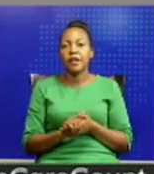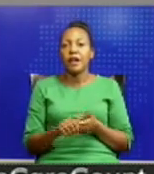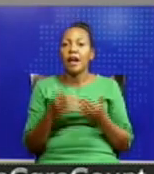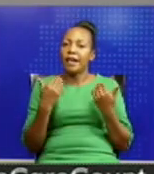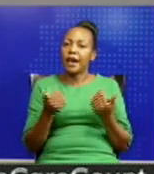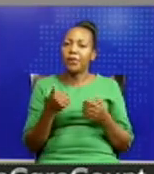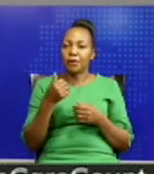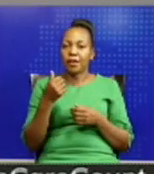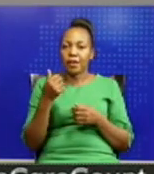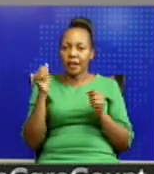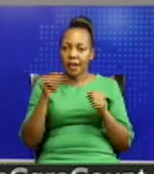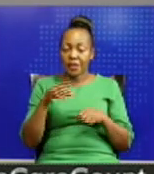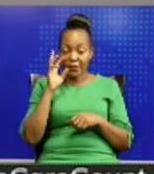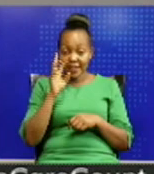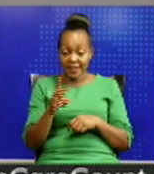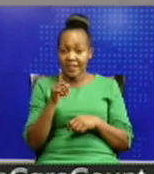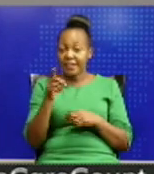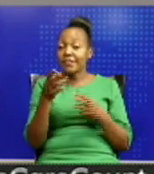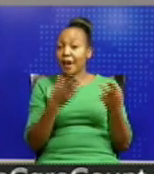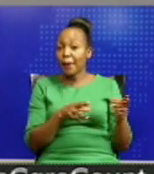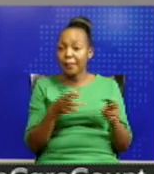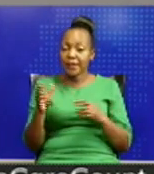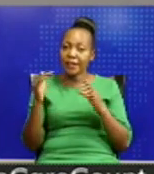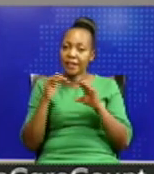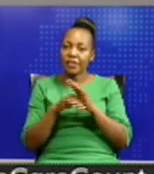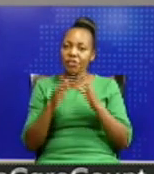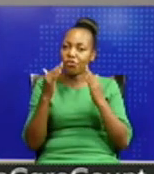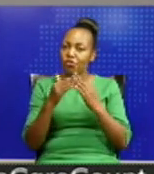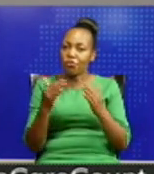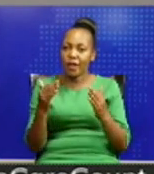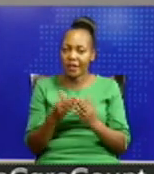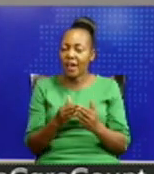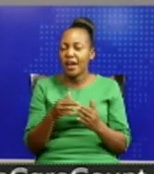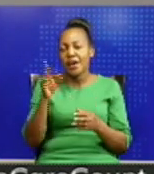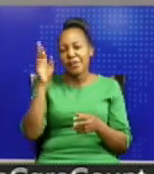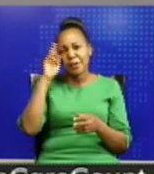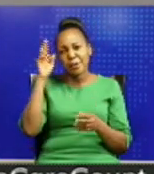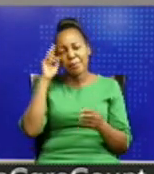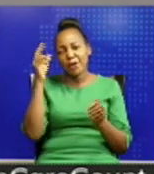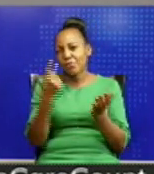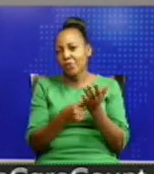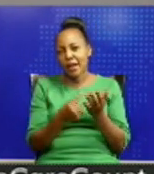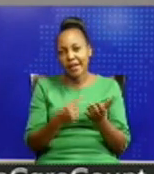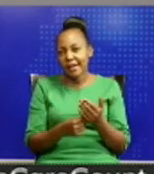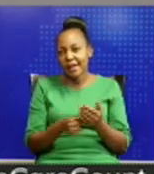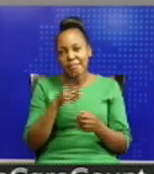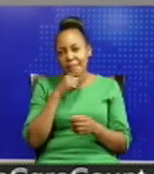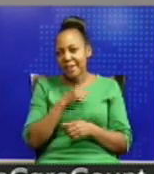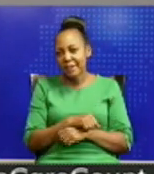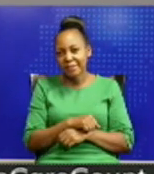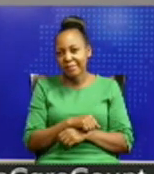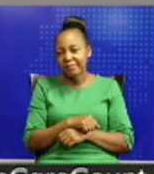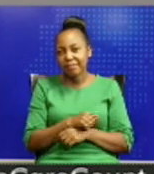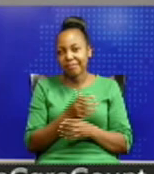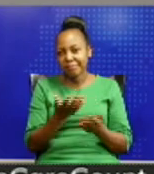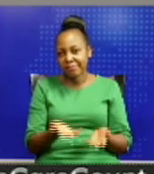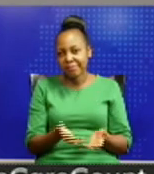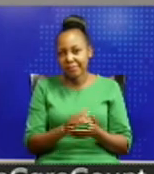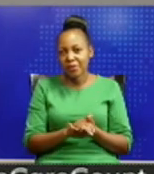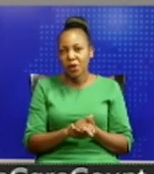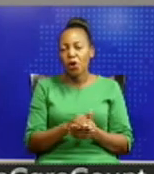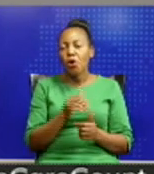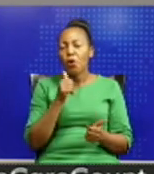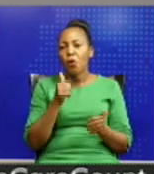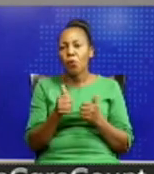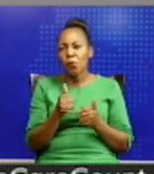this reality can be painted right here in Uganda, which is a highly patriarchal economy. Peace Musimente, what would be that